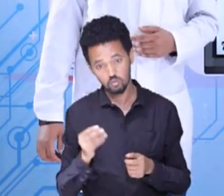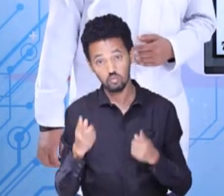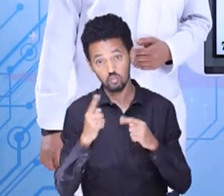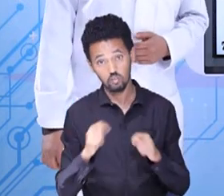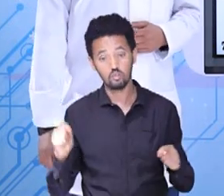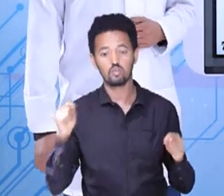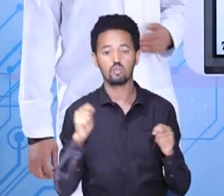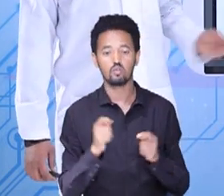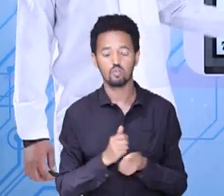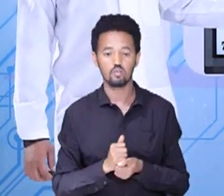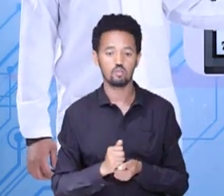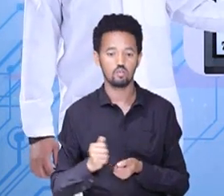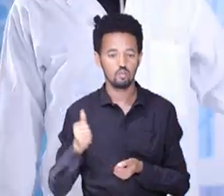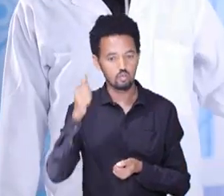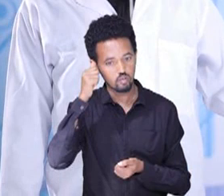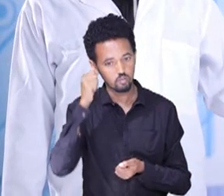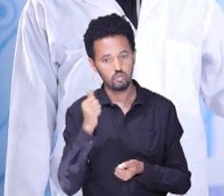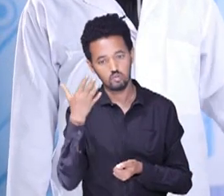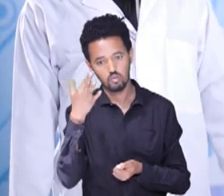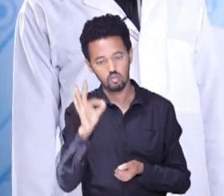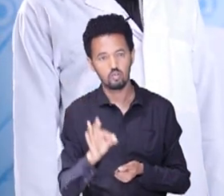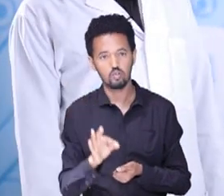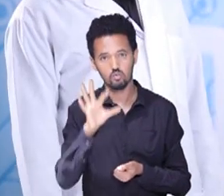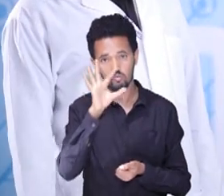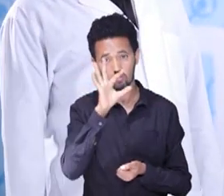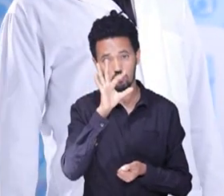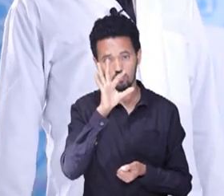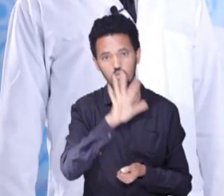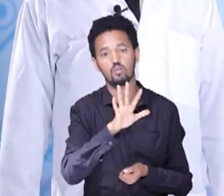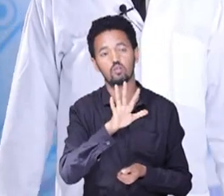Territorial Army was formed in 1959.